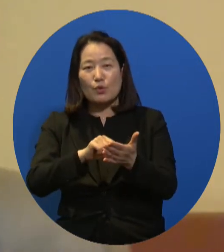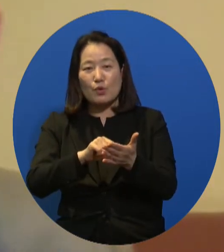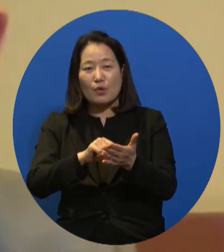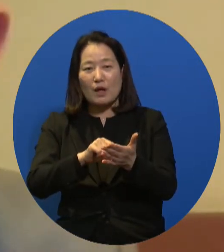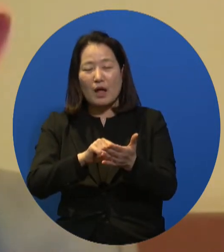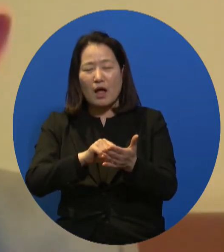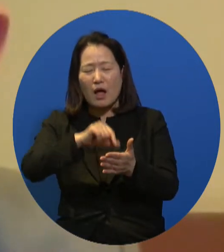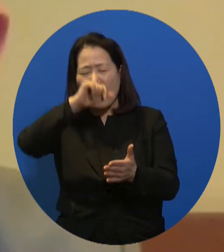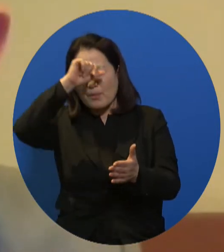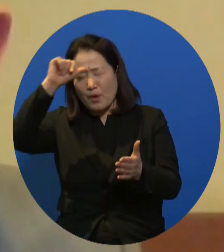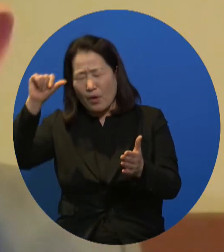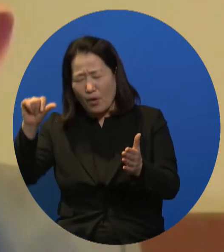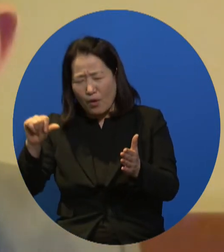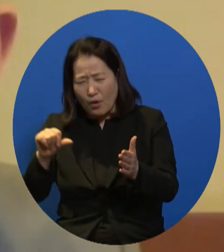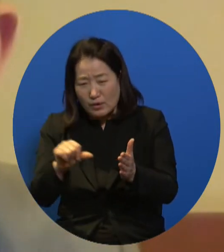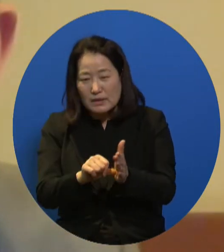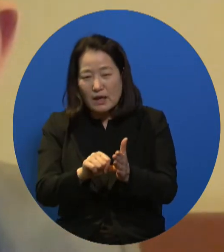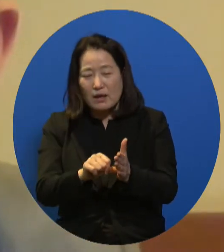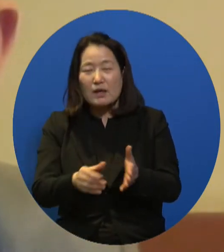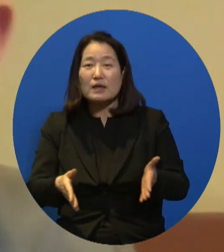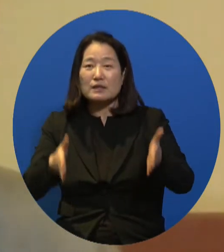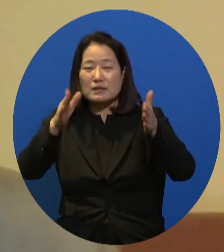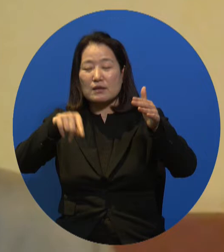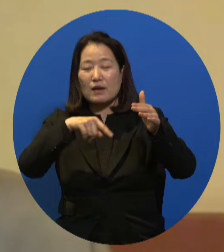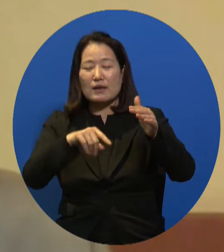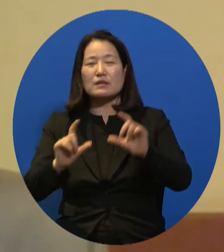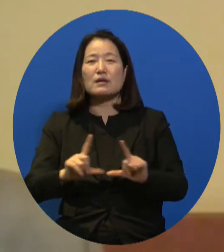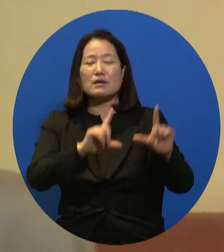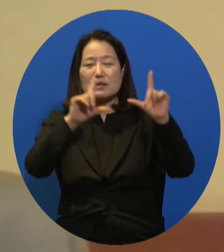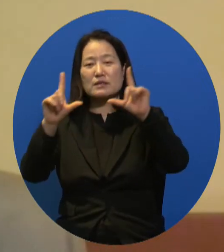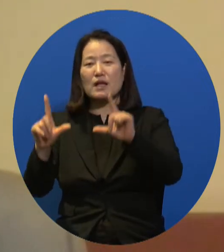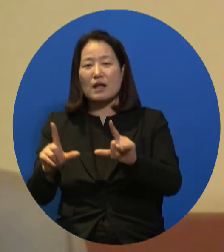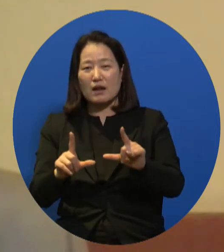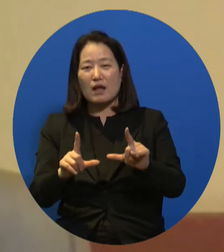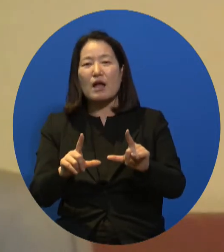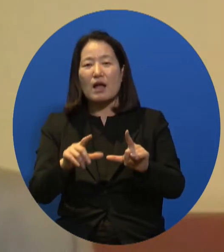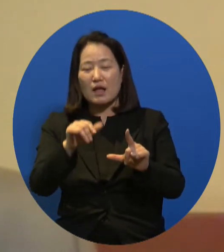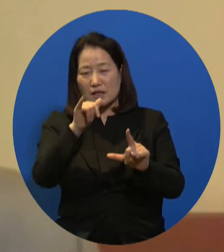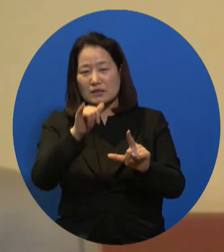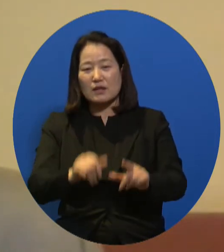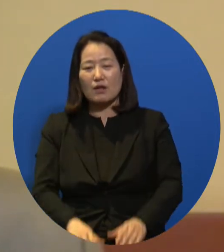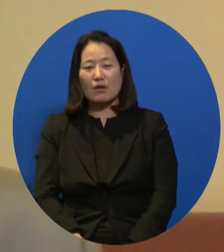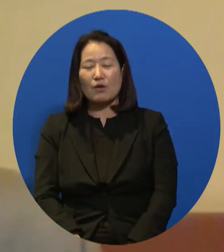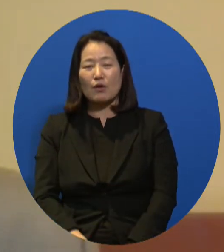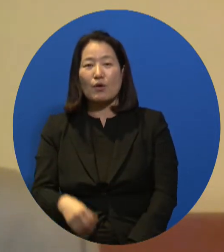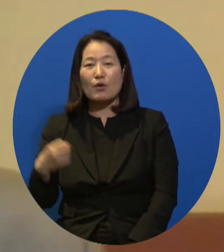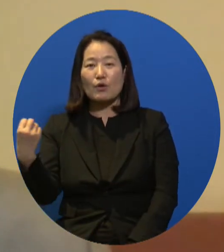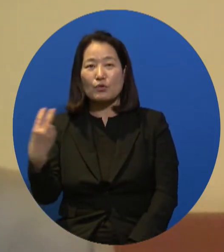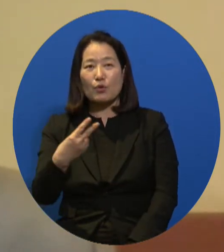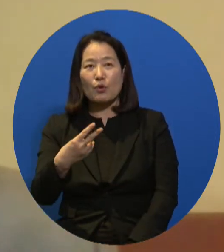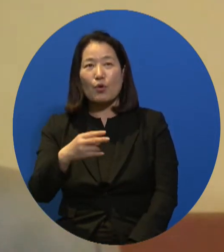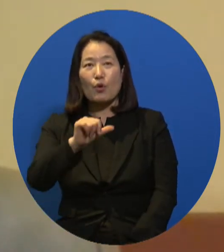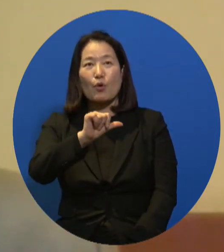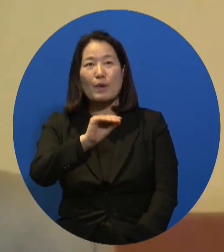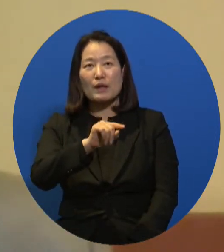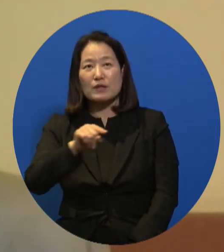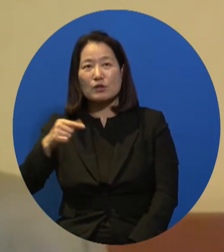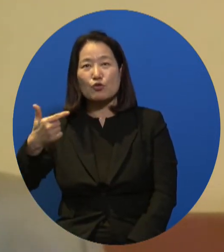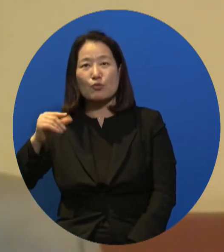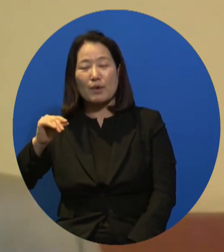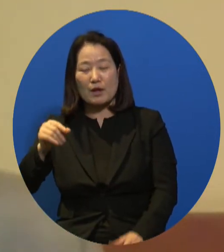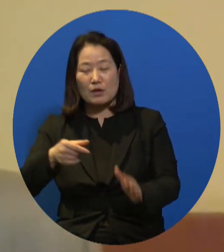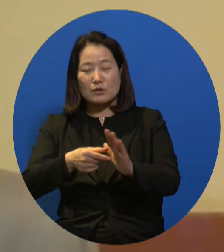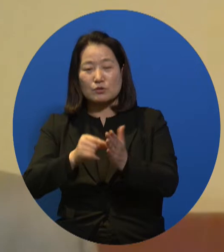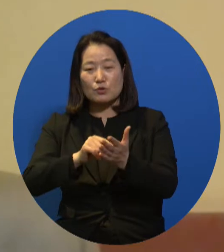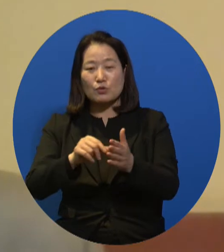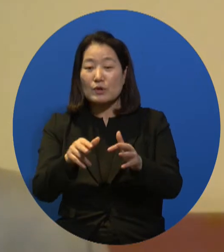in institutions, and between 50 and 60,000 people remain under guardianship orders that deny